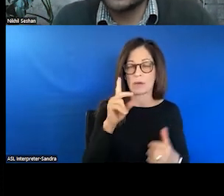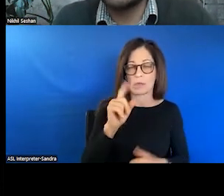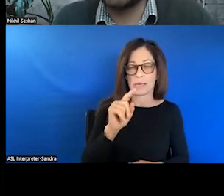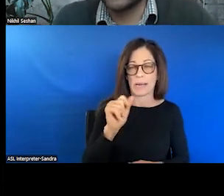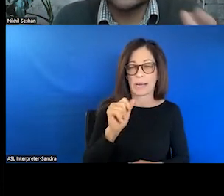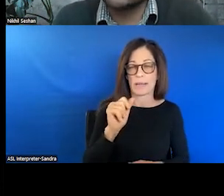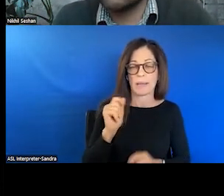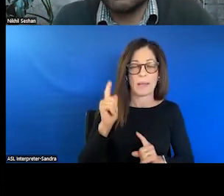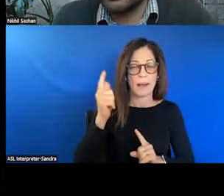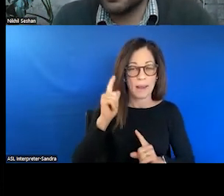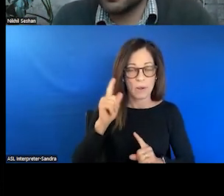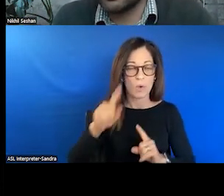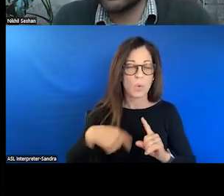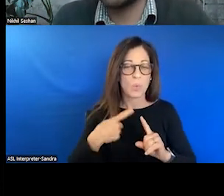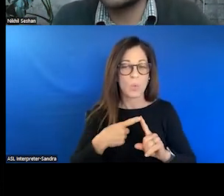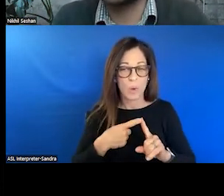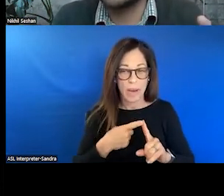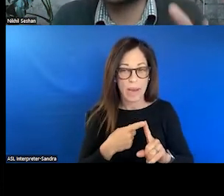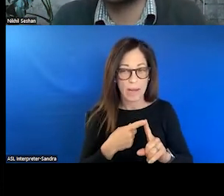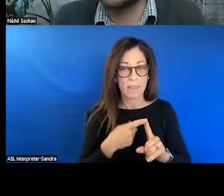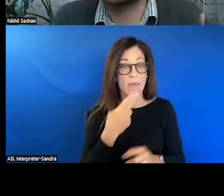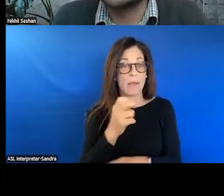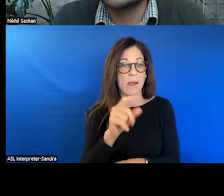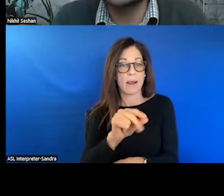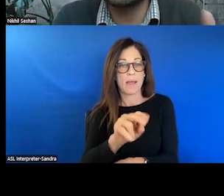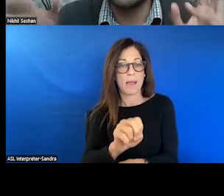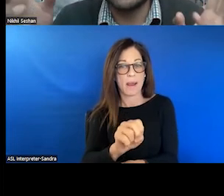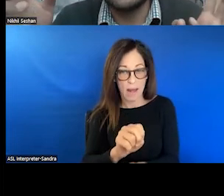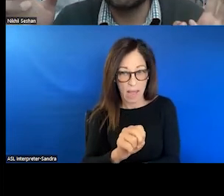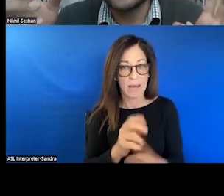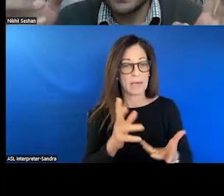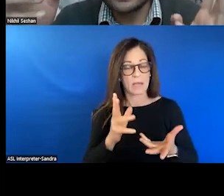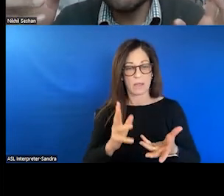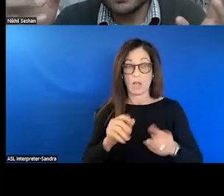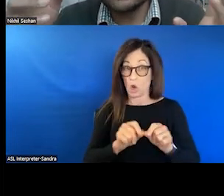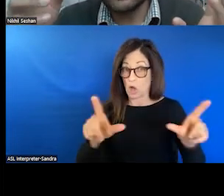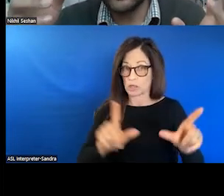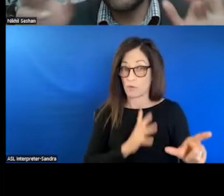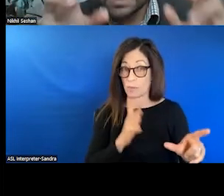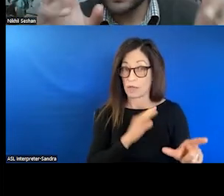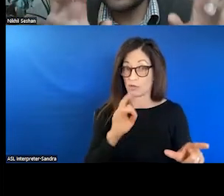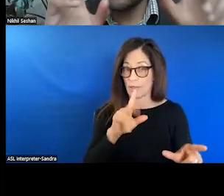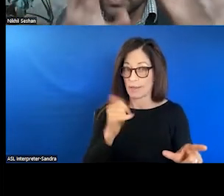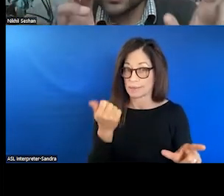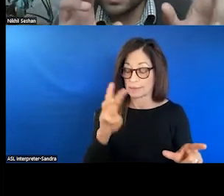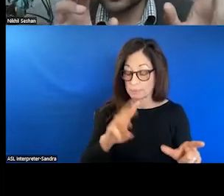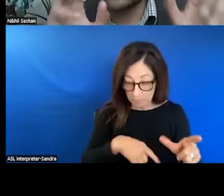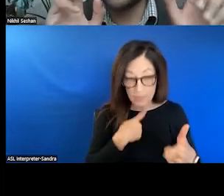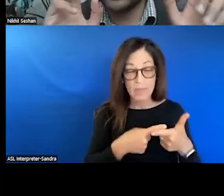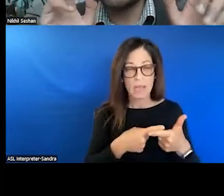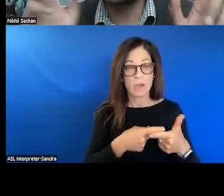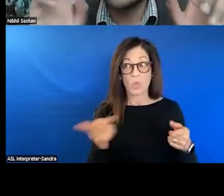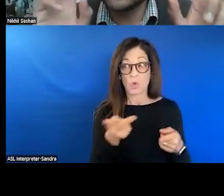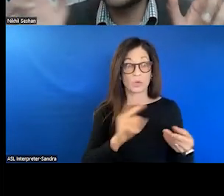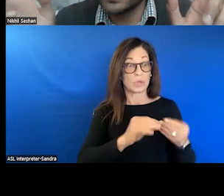once the hotline launches formally on July 16th. And then we multiplied those two numbers